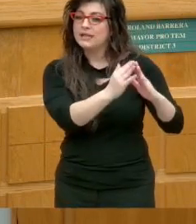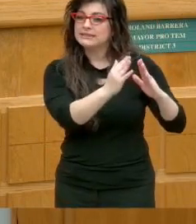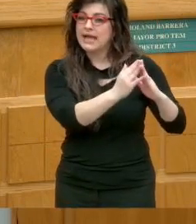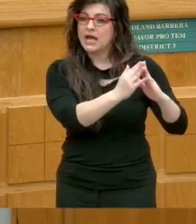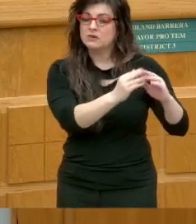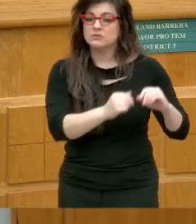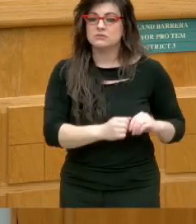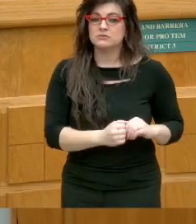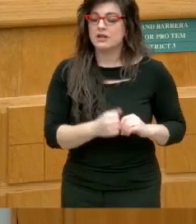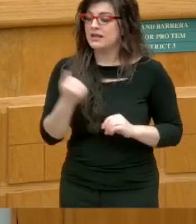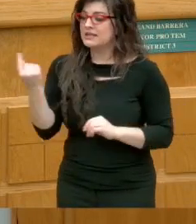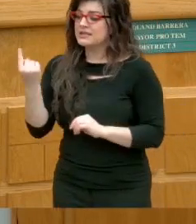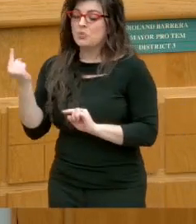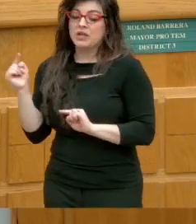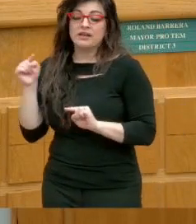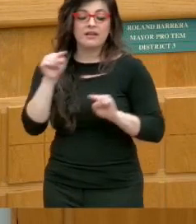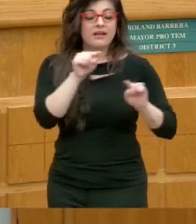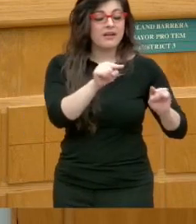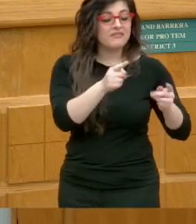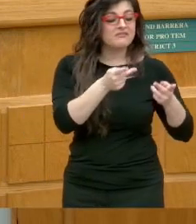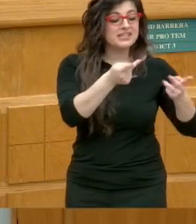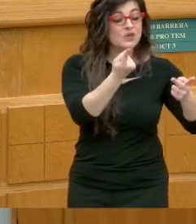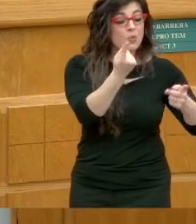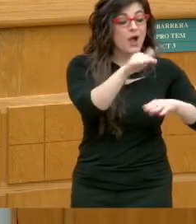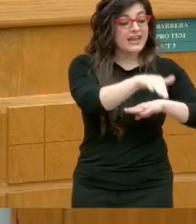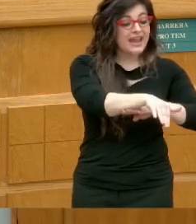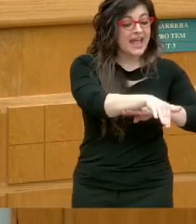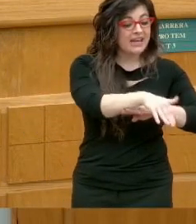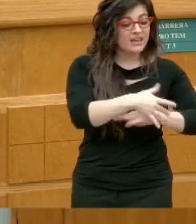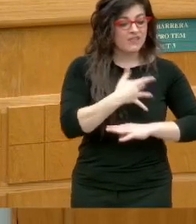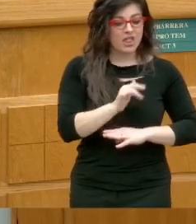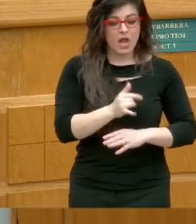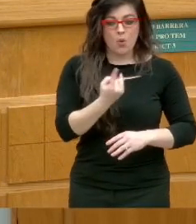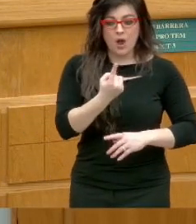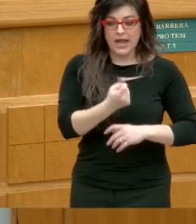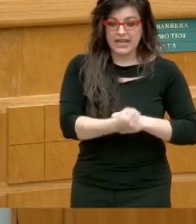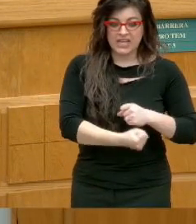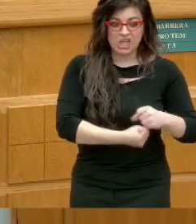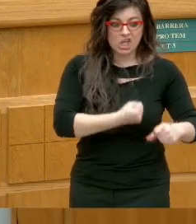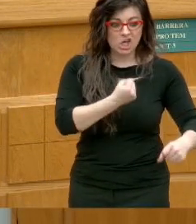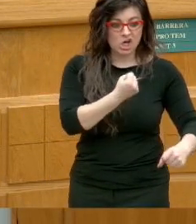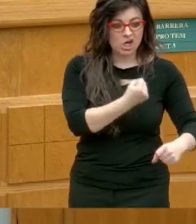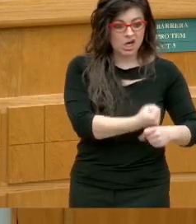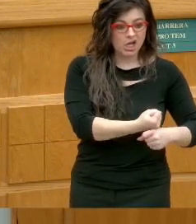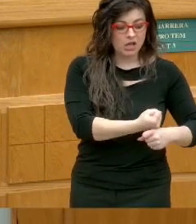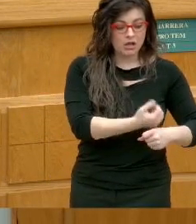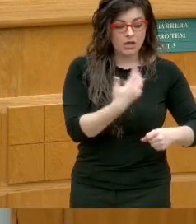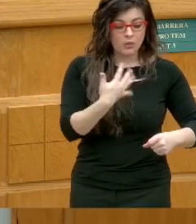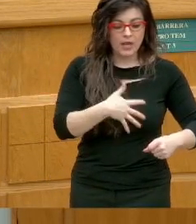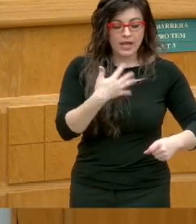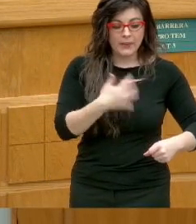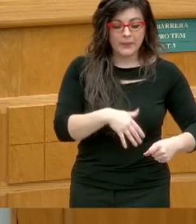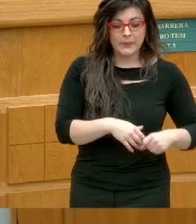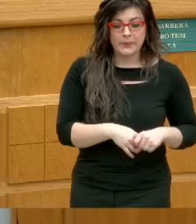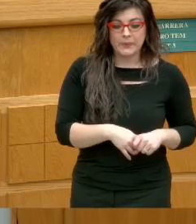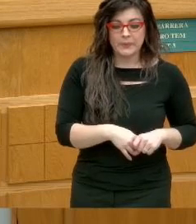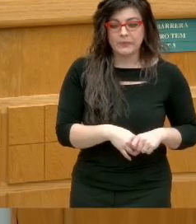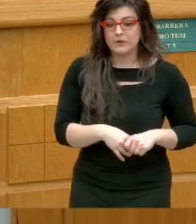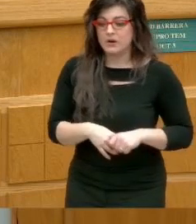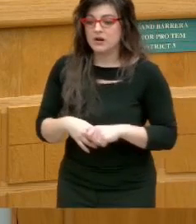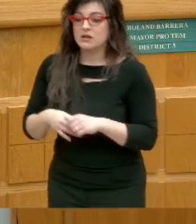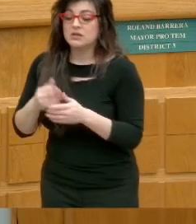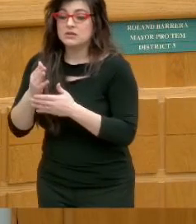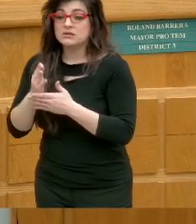spent a year there. And some of us feel like we've been locked up for a year in our home with this thing. It's only been 30 days or 35, but it seems